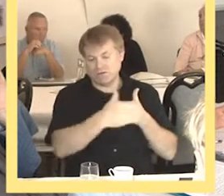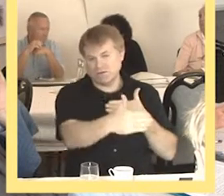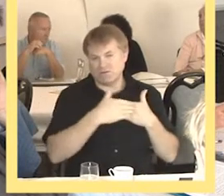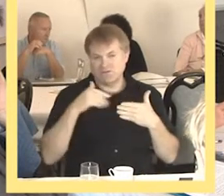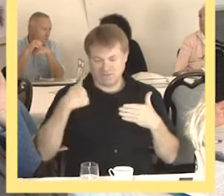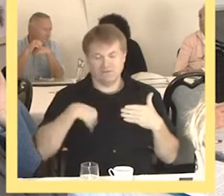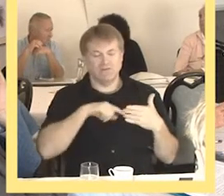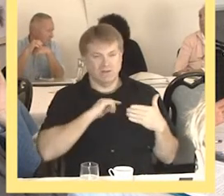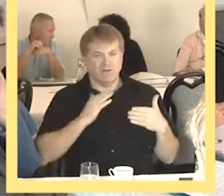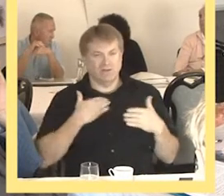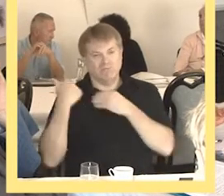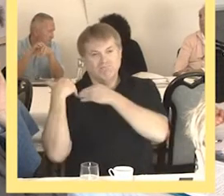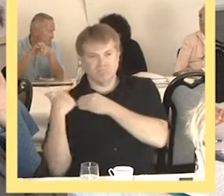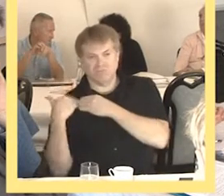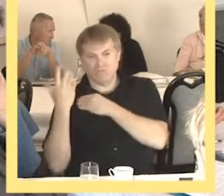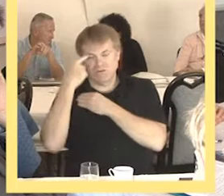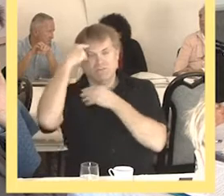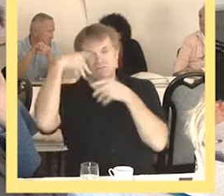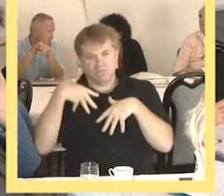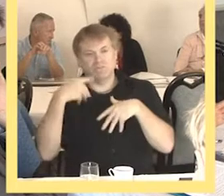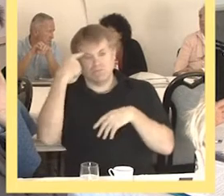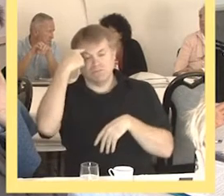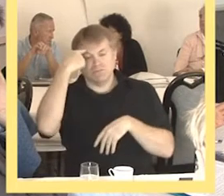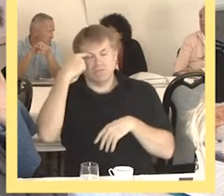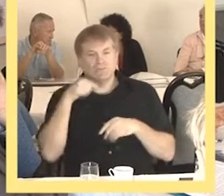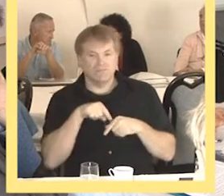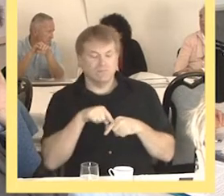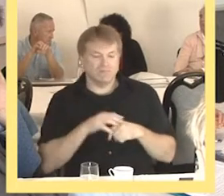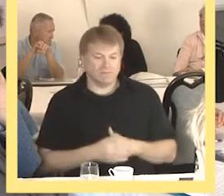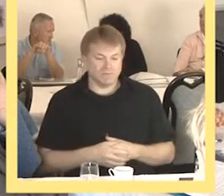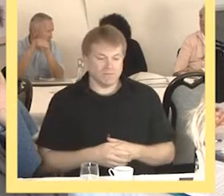for the case that's something really should happen,